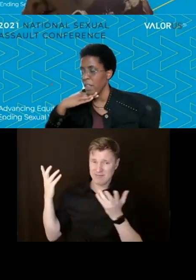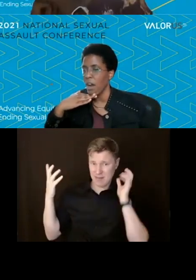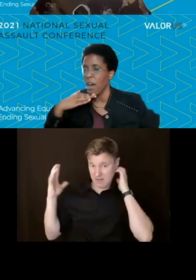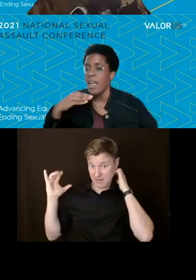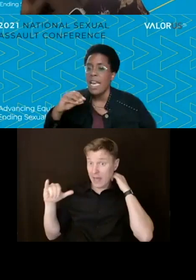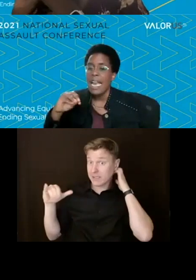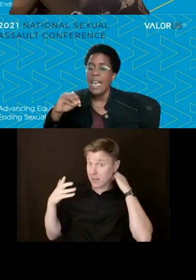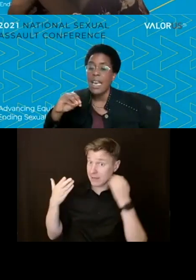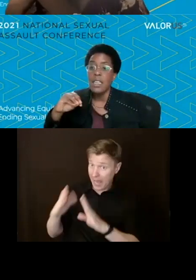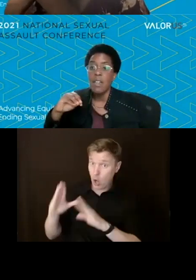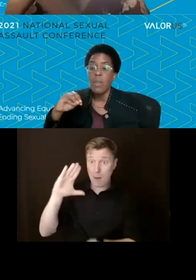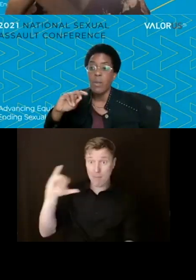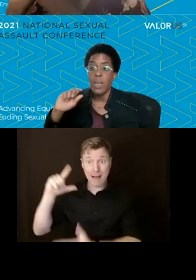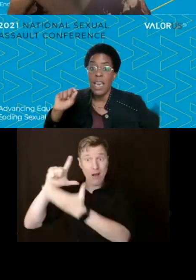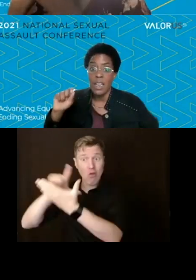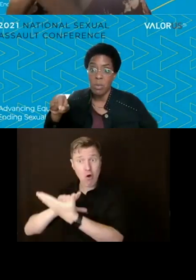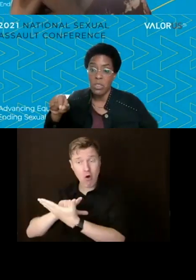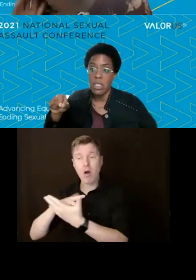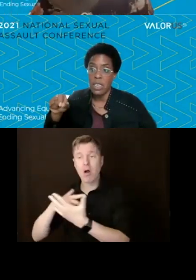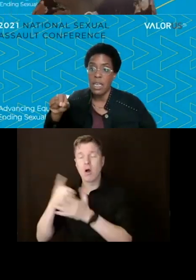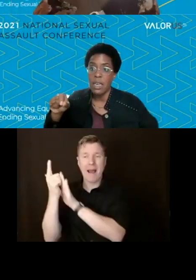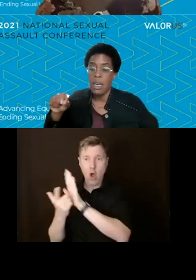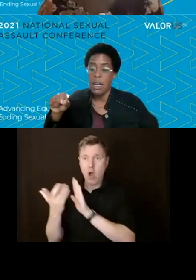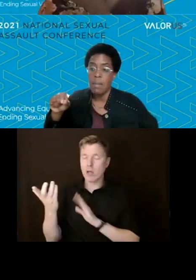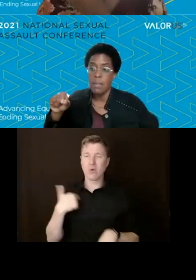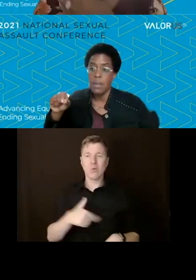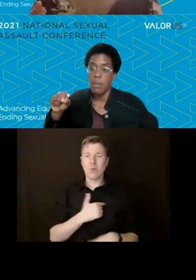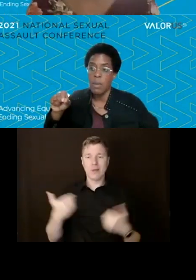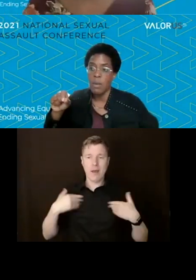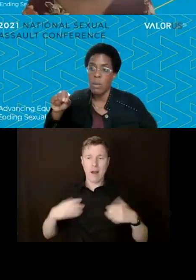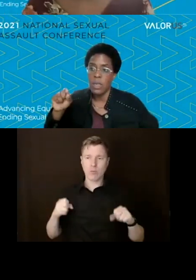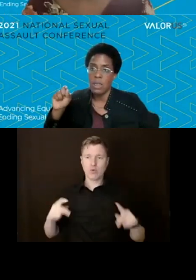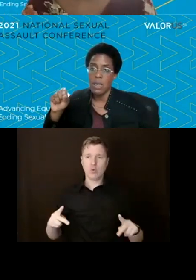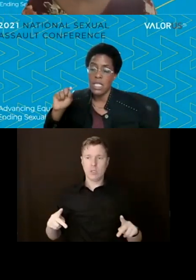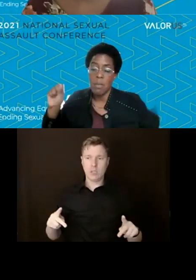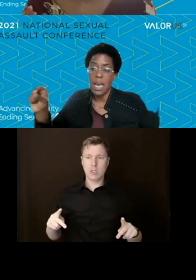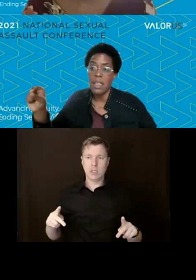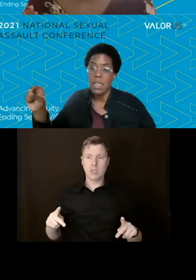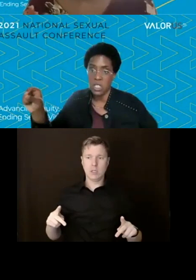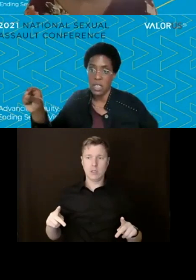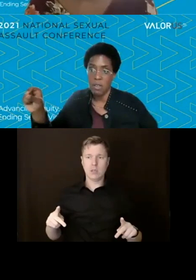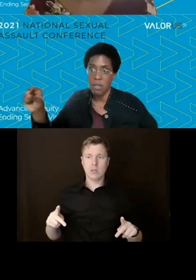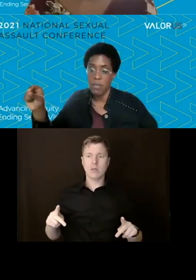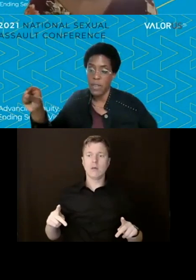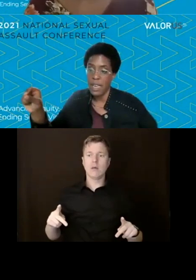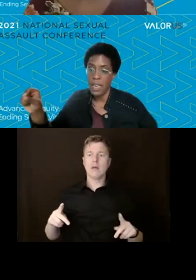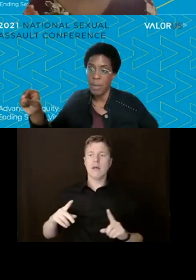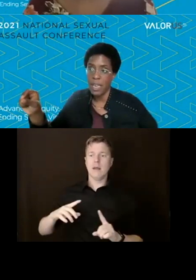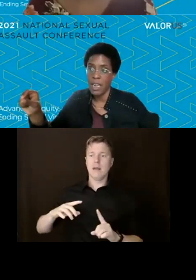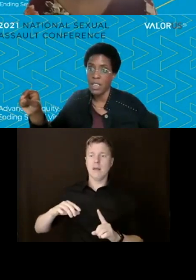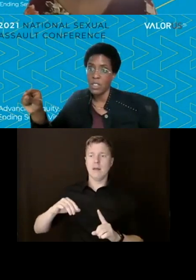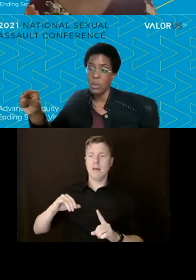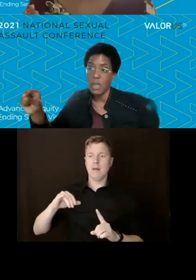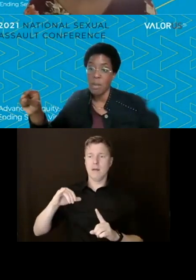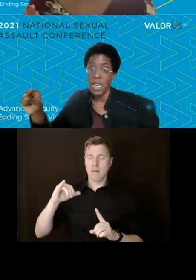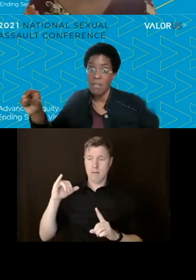by law. And we had an opportunity when we were in the midst of a ballot initiative for that